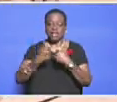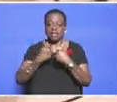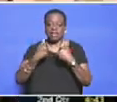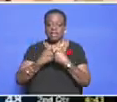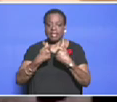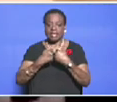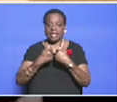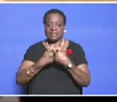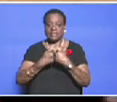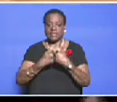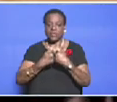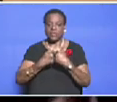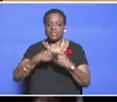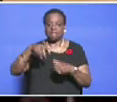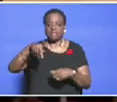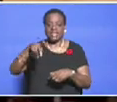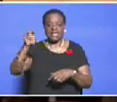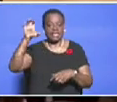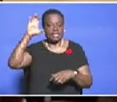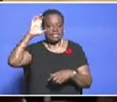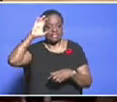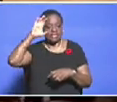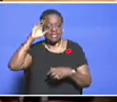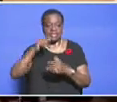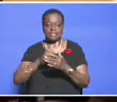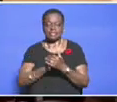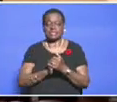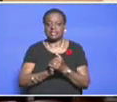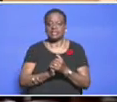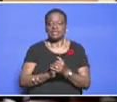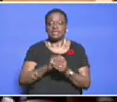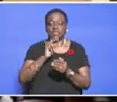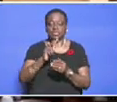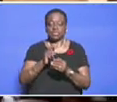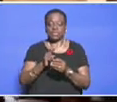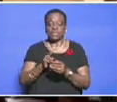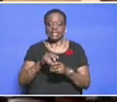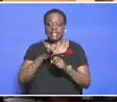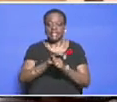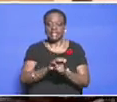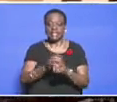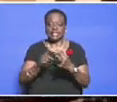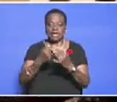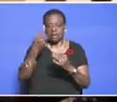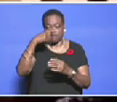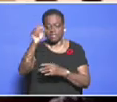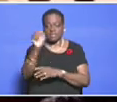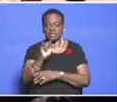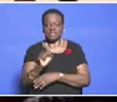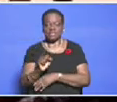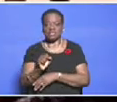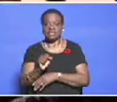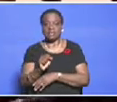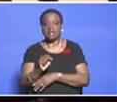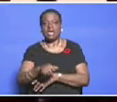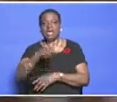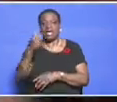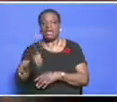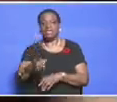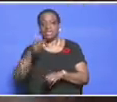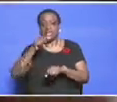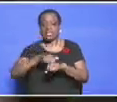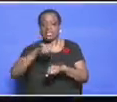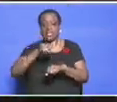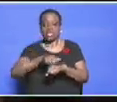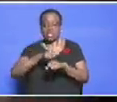the Phoenix Suns offense, despite their concerning 2-10 start to the season. Now, despite another solid performance, it was